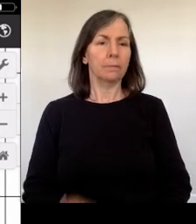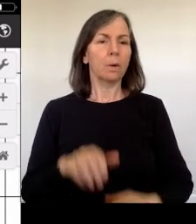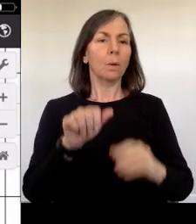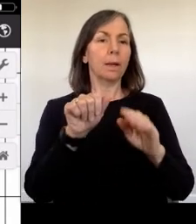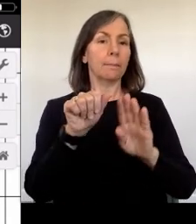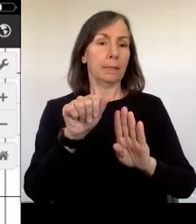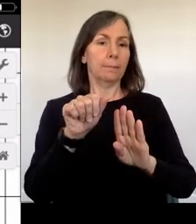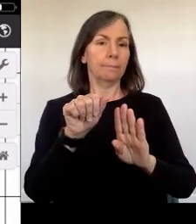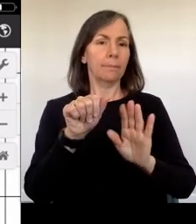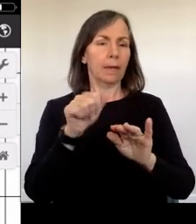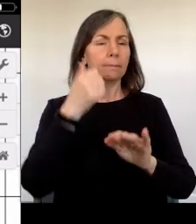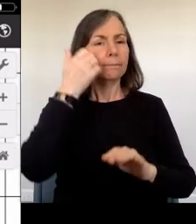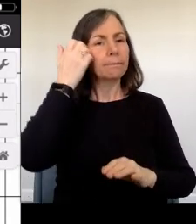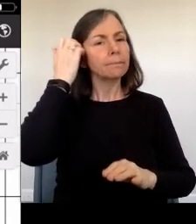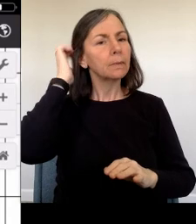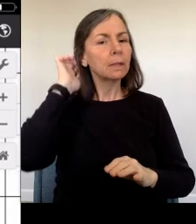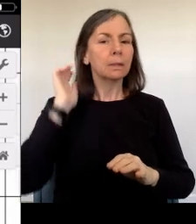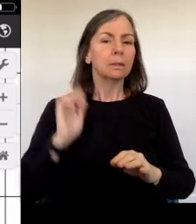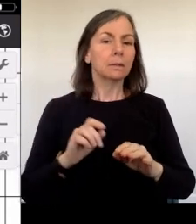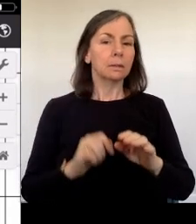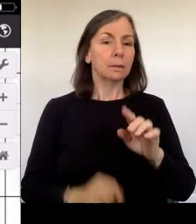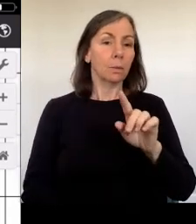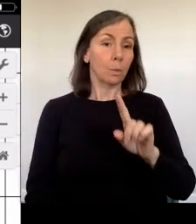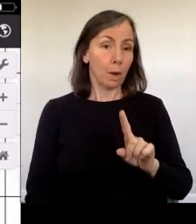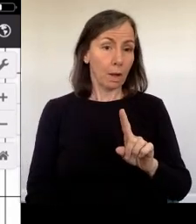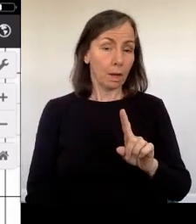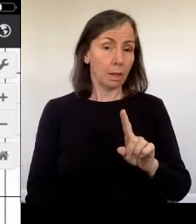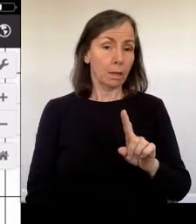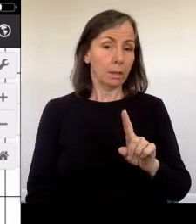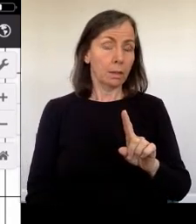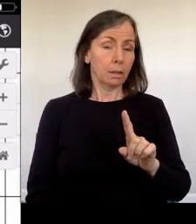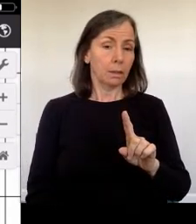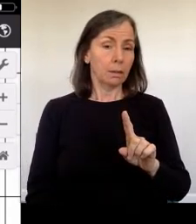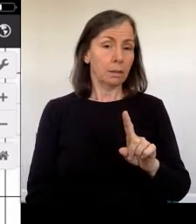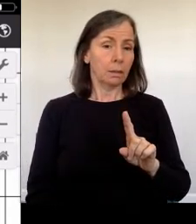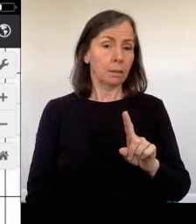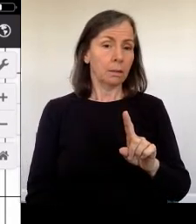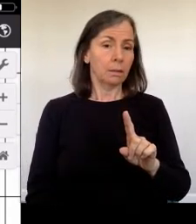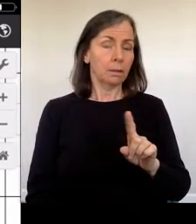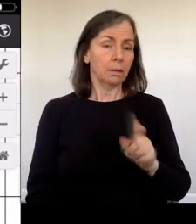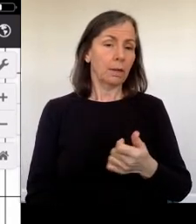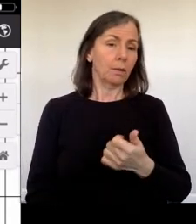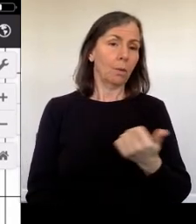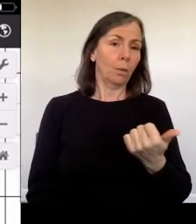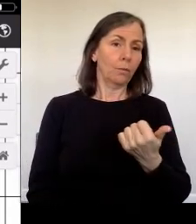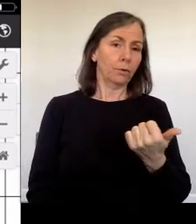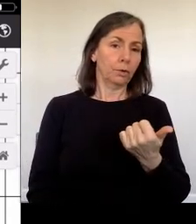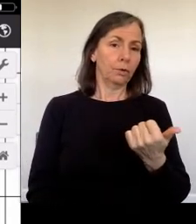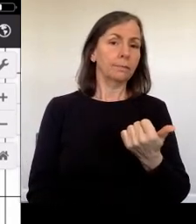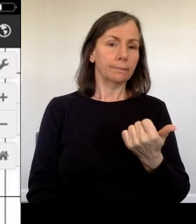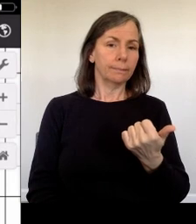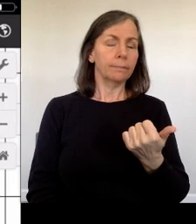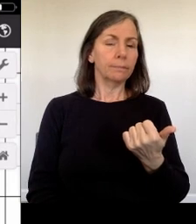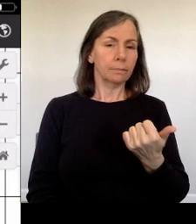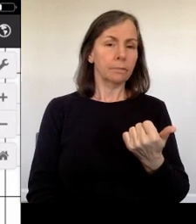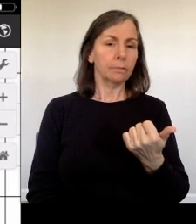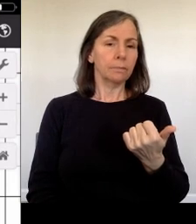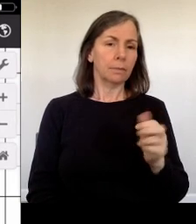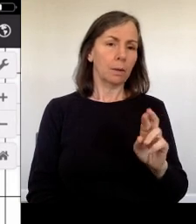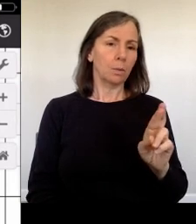One. Then I'm going to click over using this arrow, the right